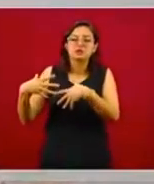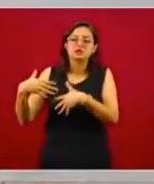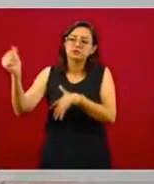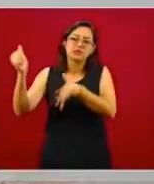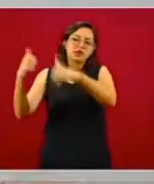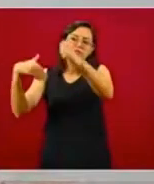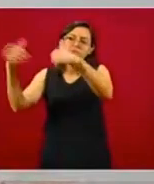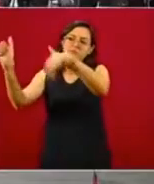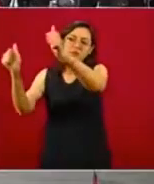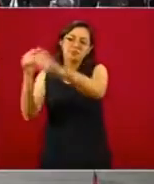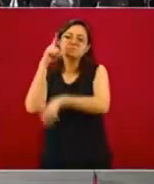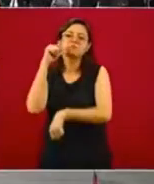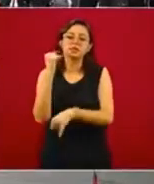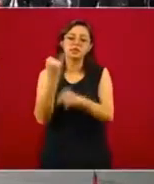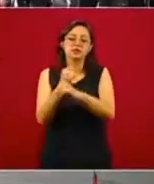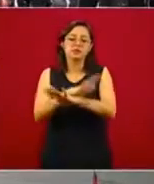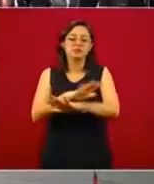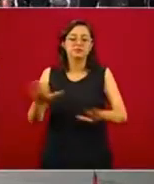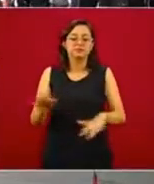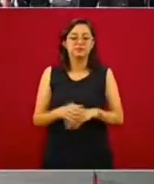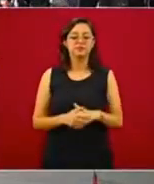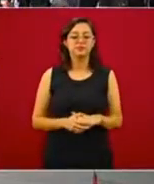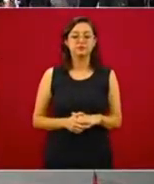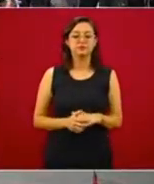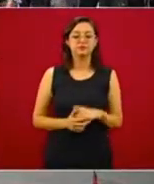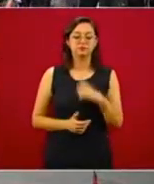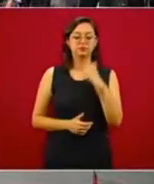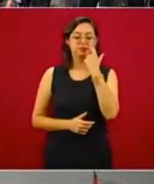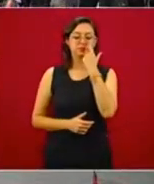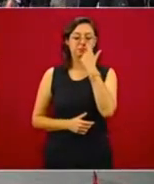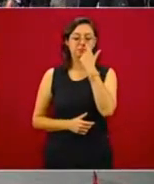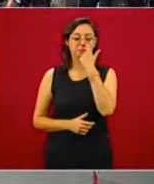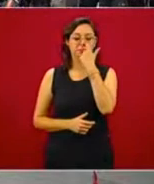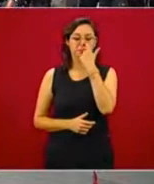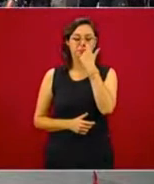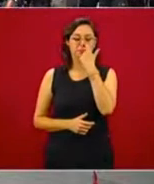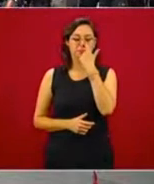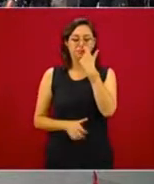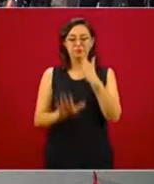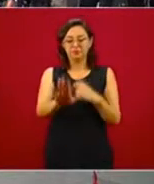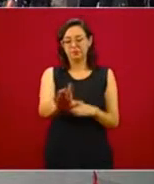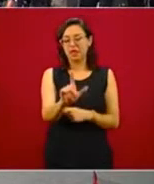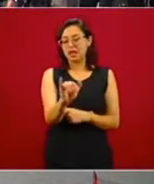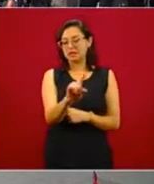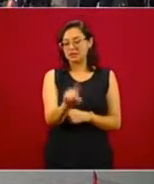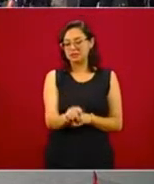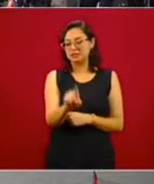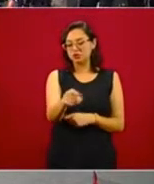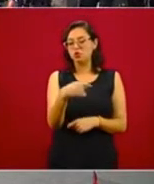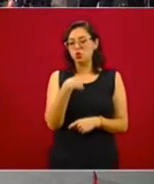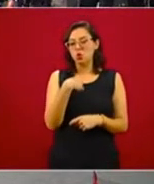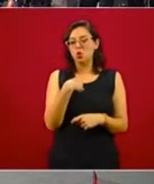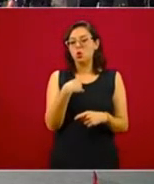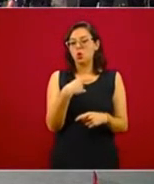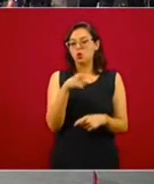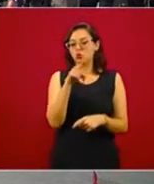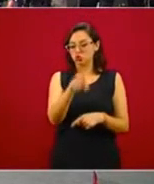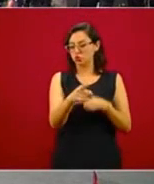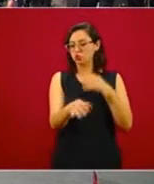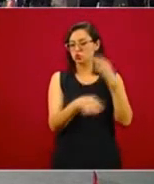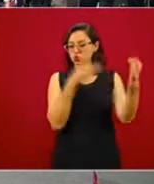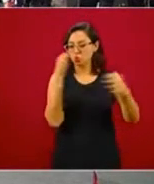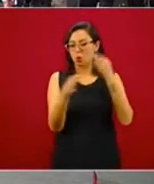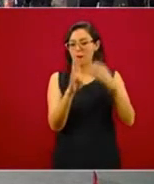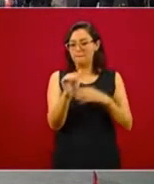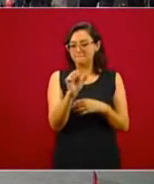and I believe that tomorrow we'll be able to confirm further. And I'm going to read very